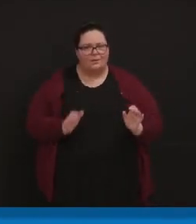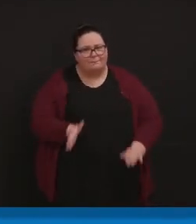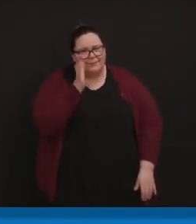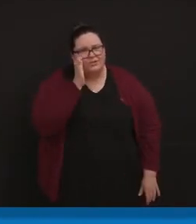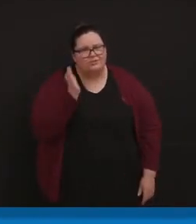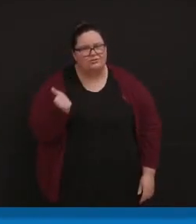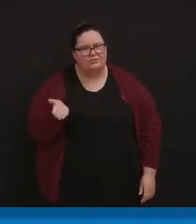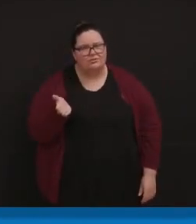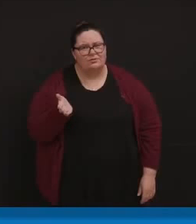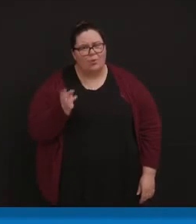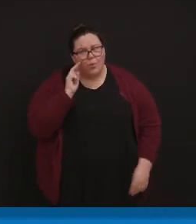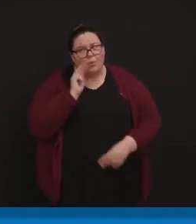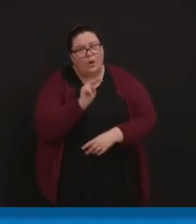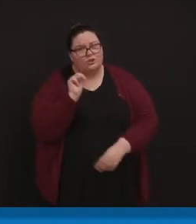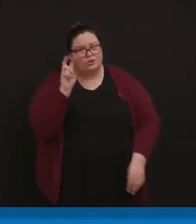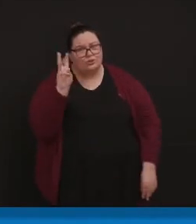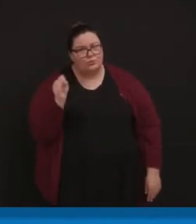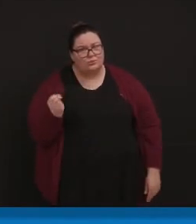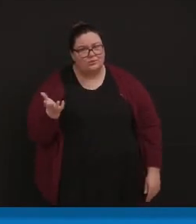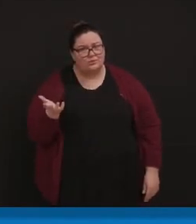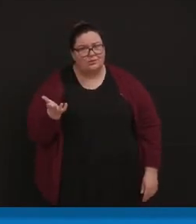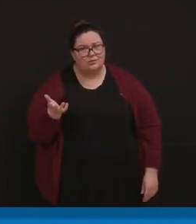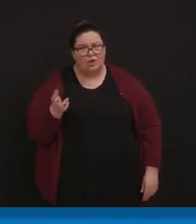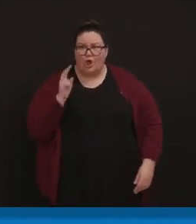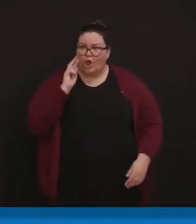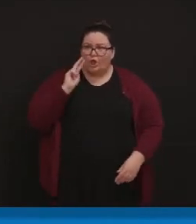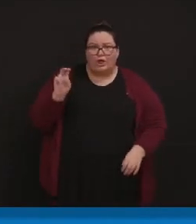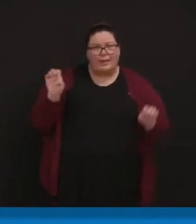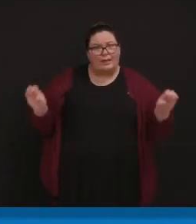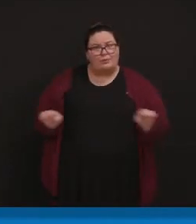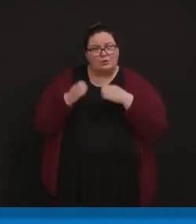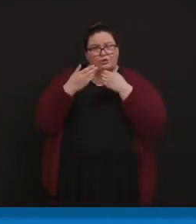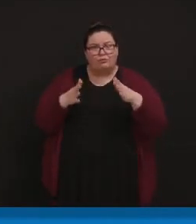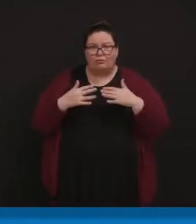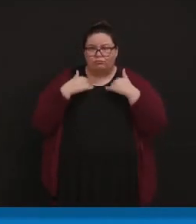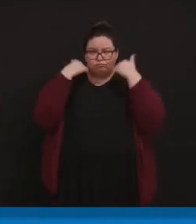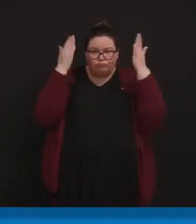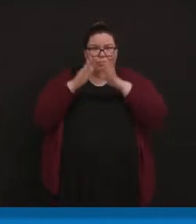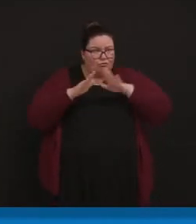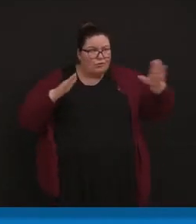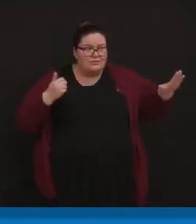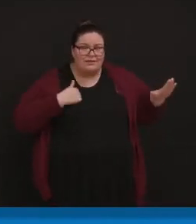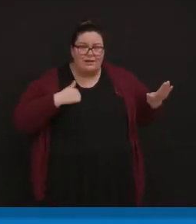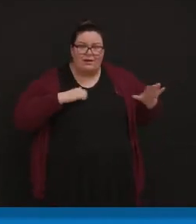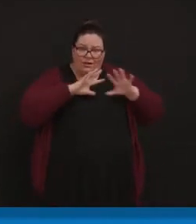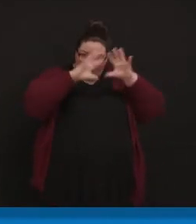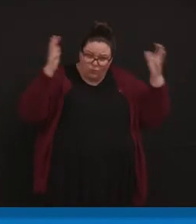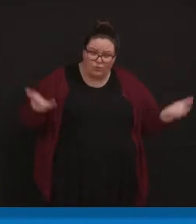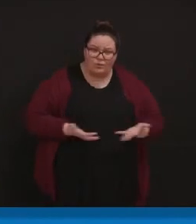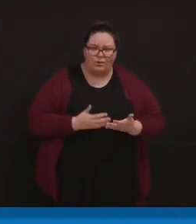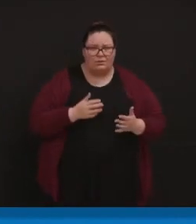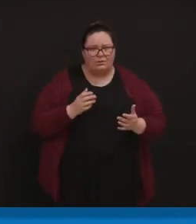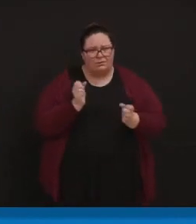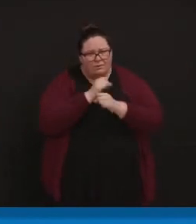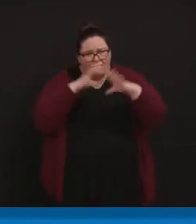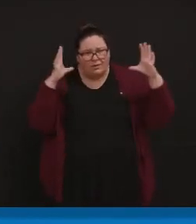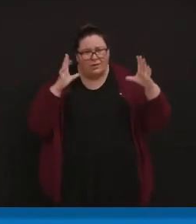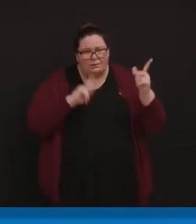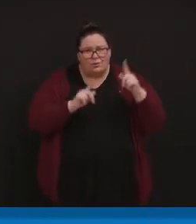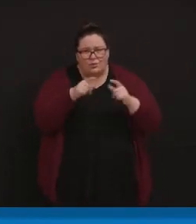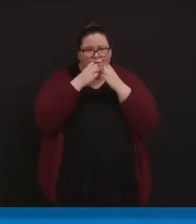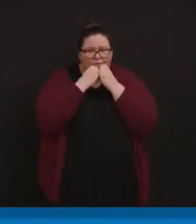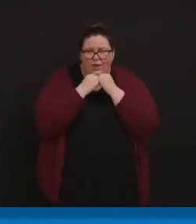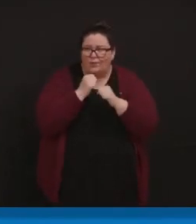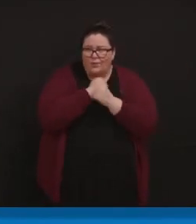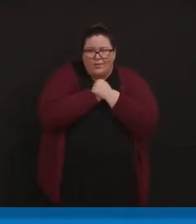on the news. Look at the emergency rooms being overwhelmed across this continent and around the world. Imagine if it was people you cared about